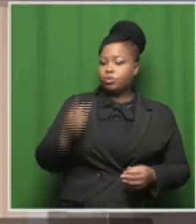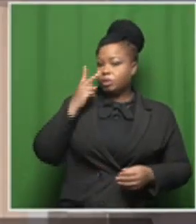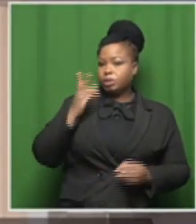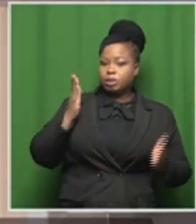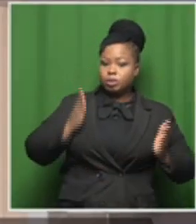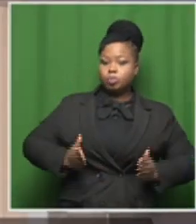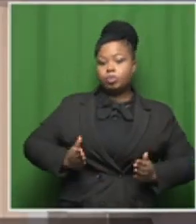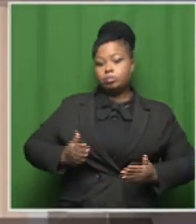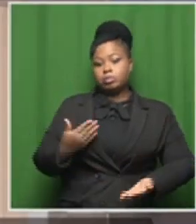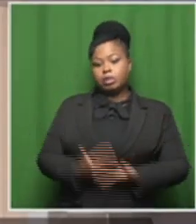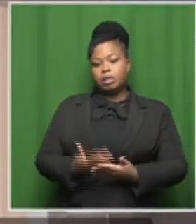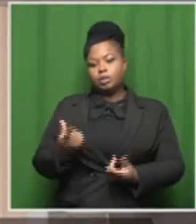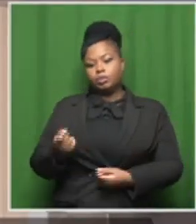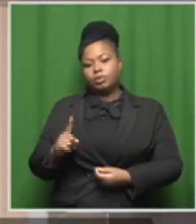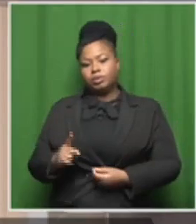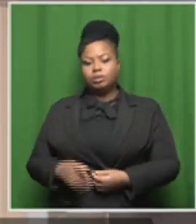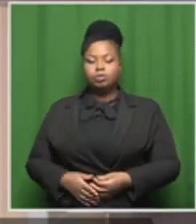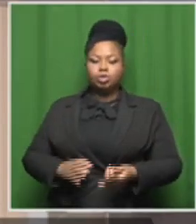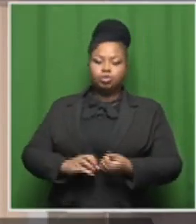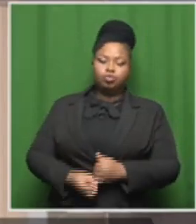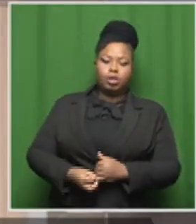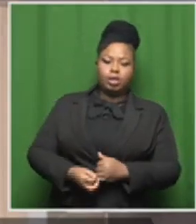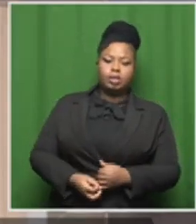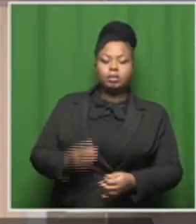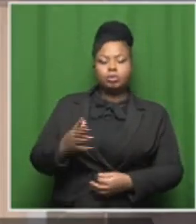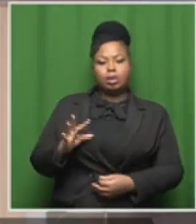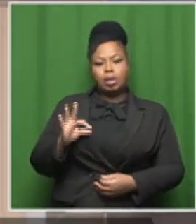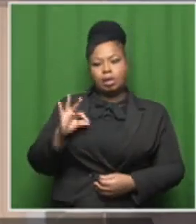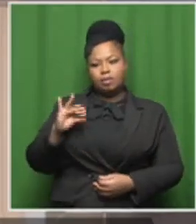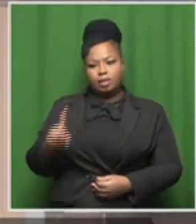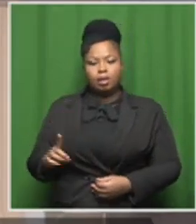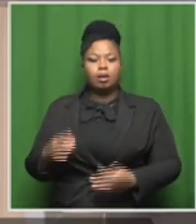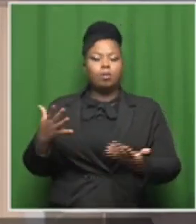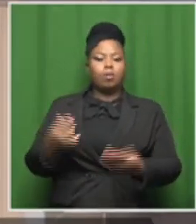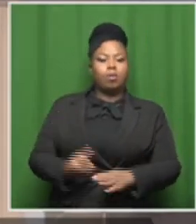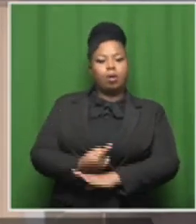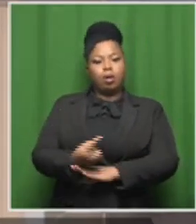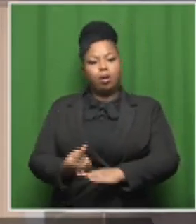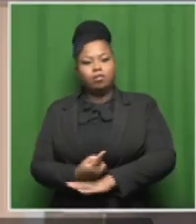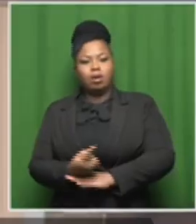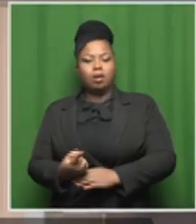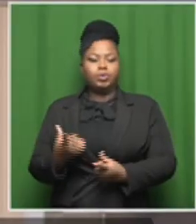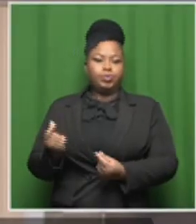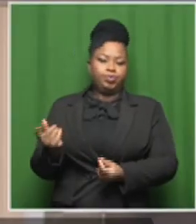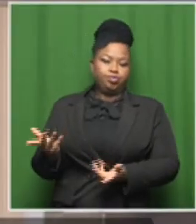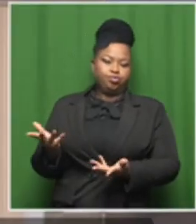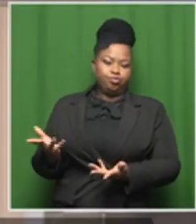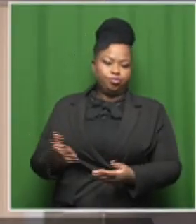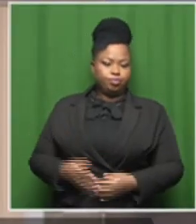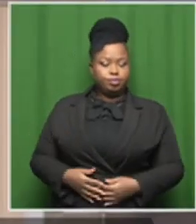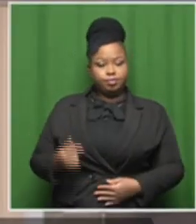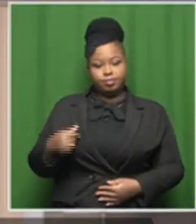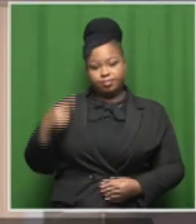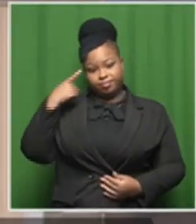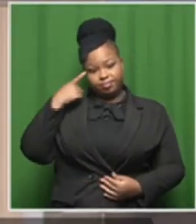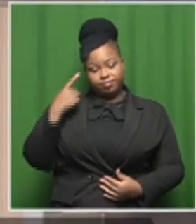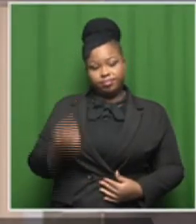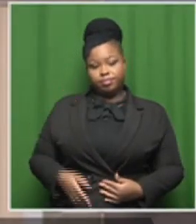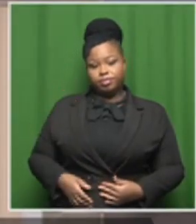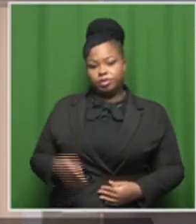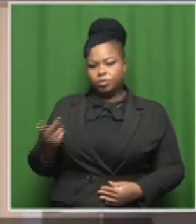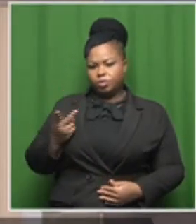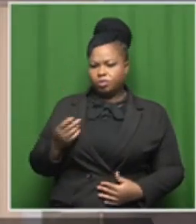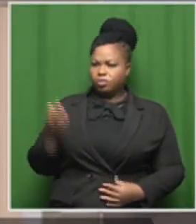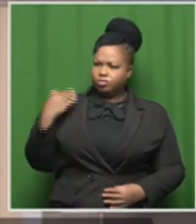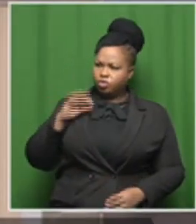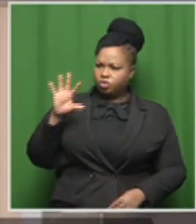bodies can do and trying to replicate that day after day or hour after hour. I think also you asked